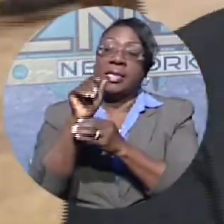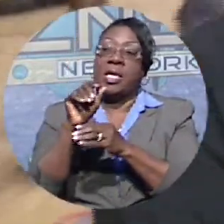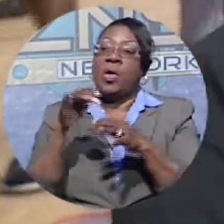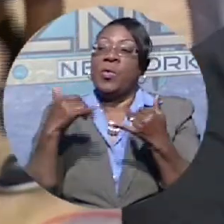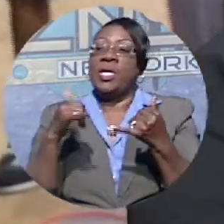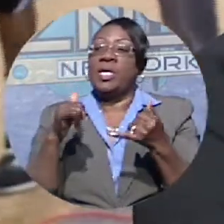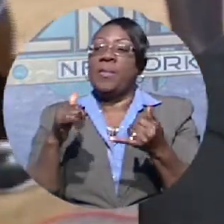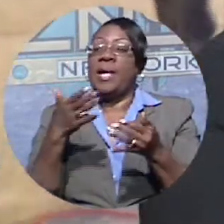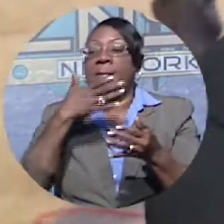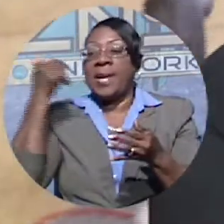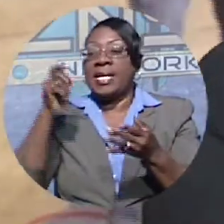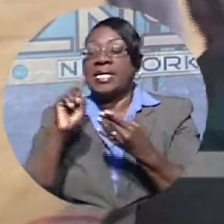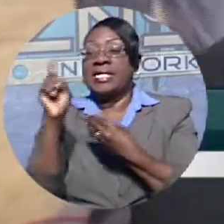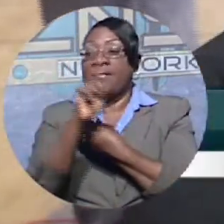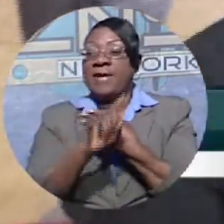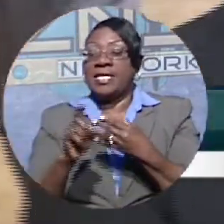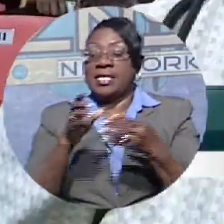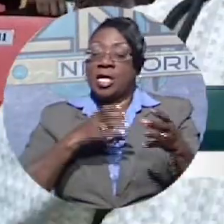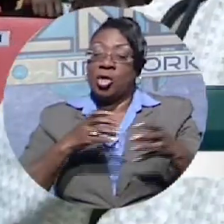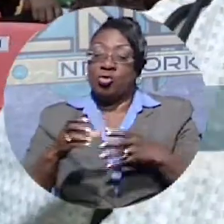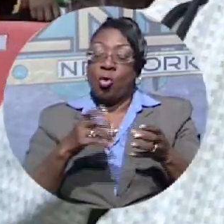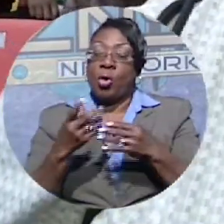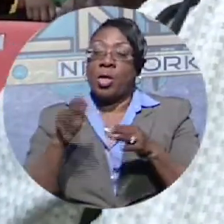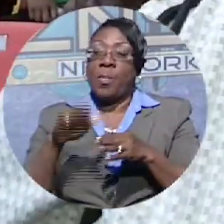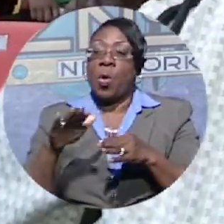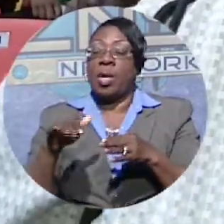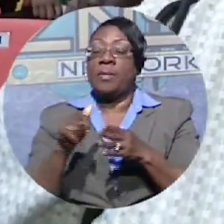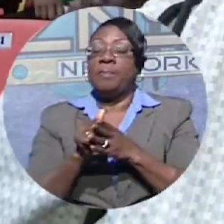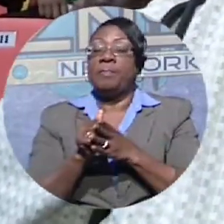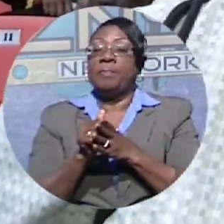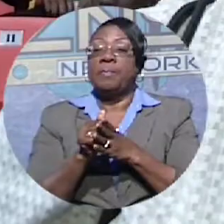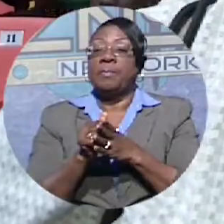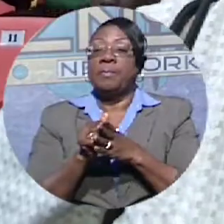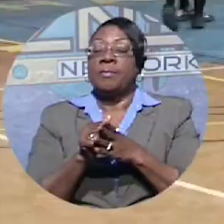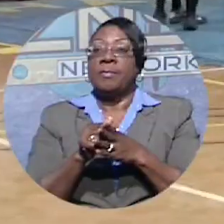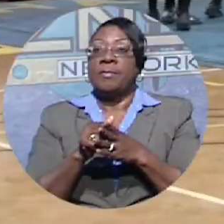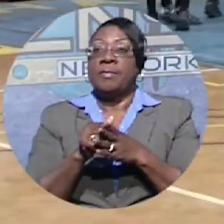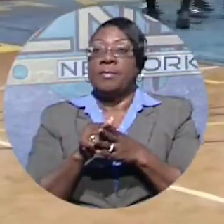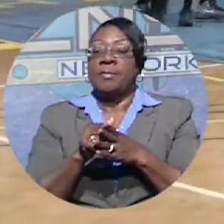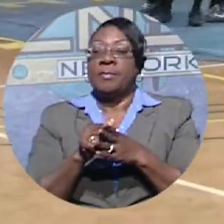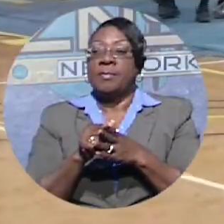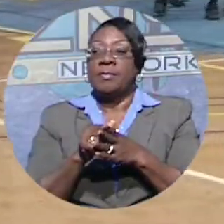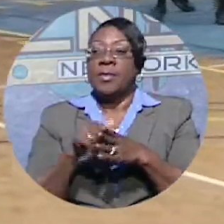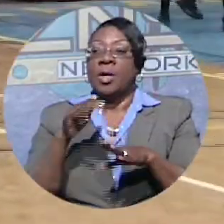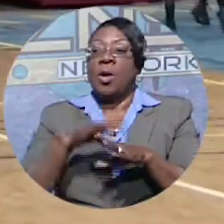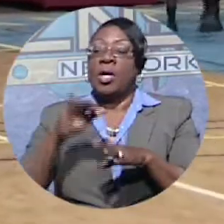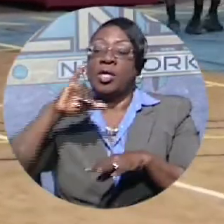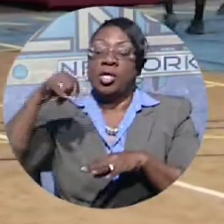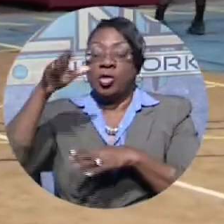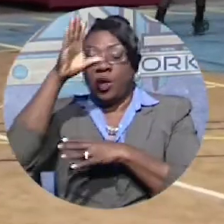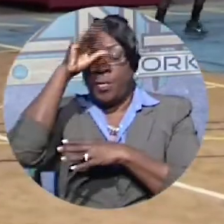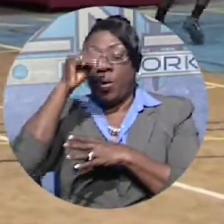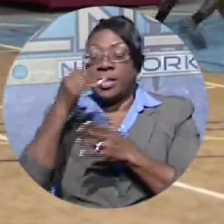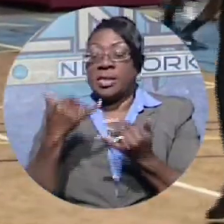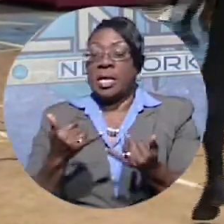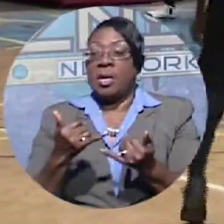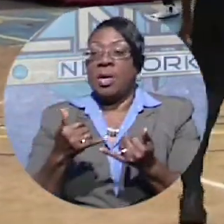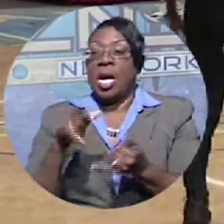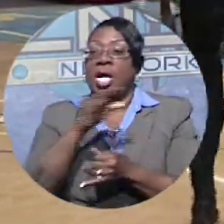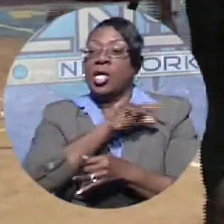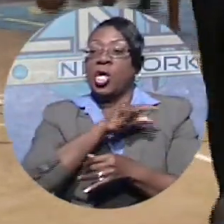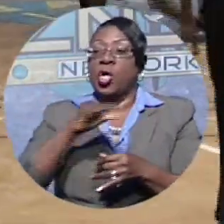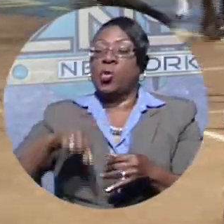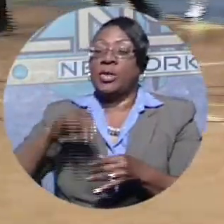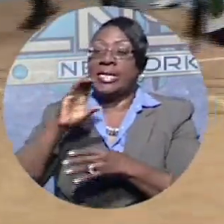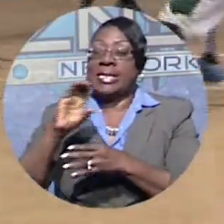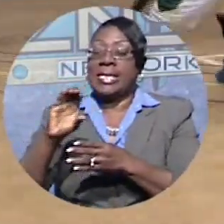play the better defense and more control of the ball. Like I told my big girls, they have to make some baskets. On to the junior boys now, and the QC